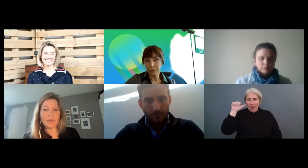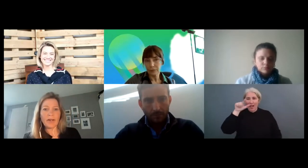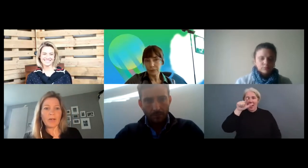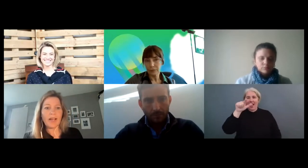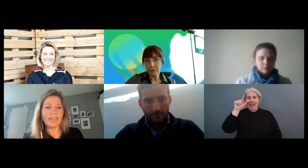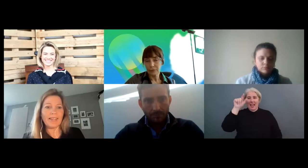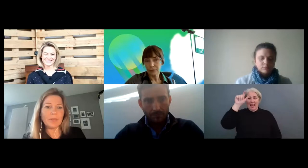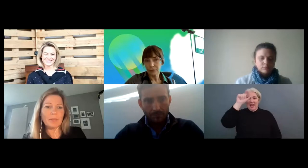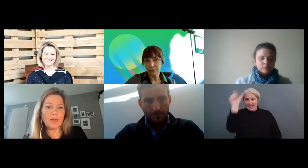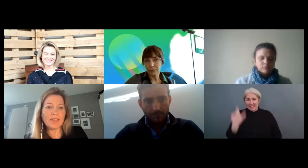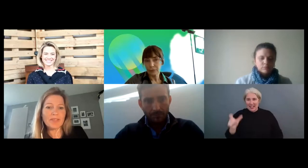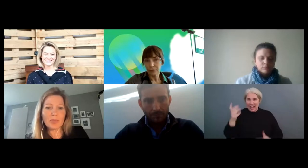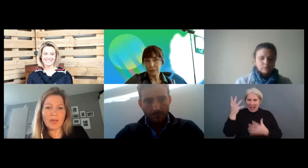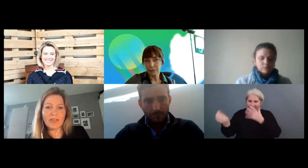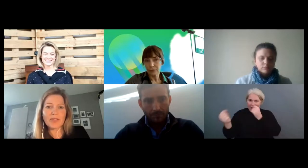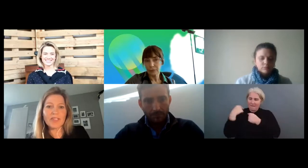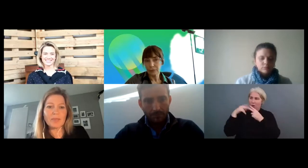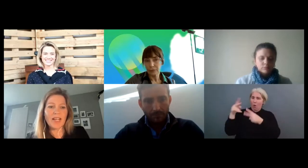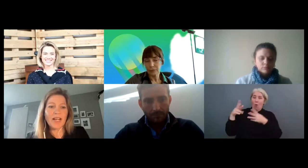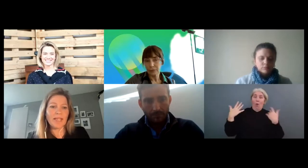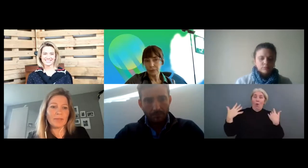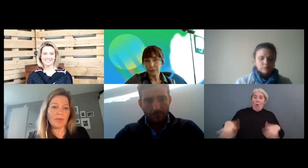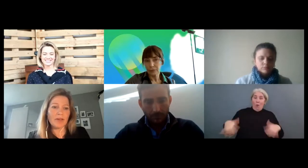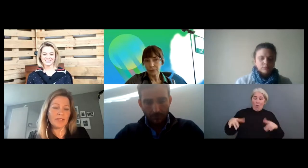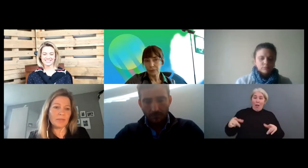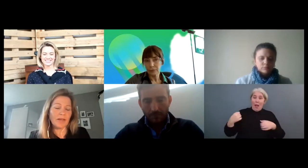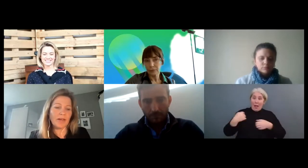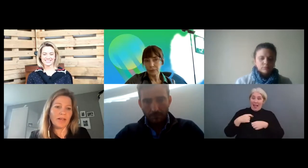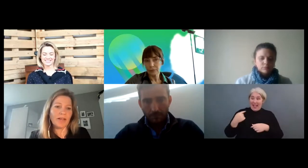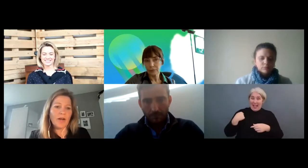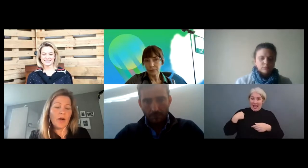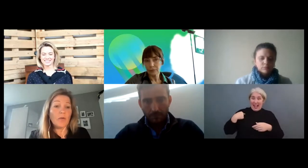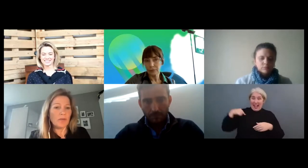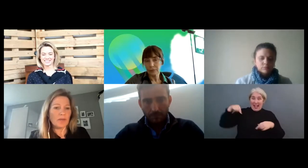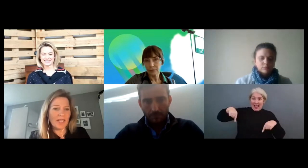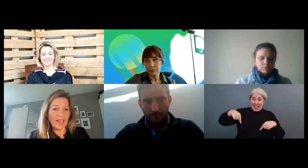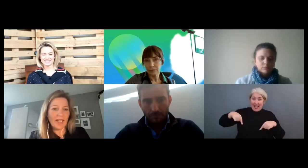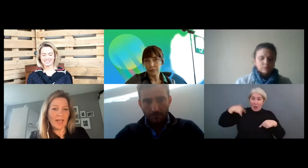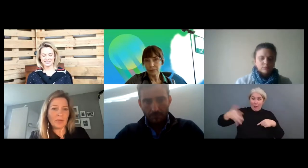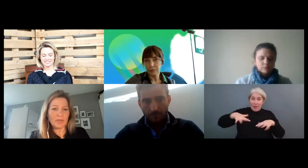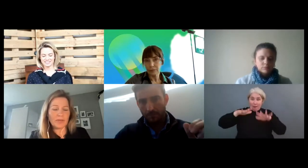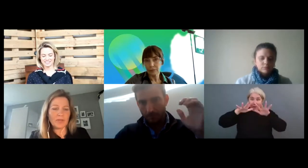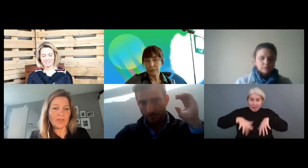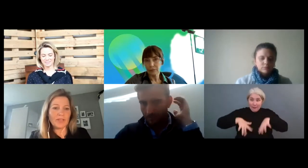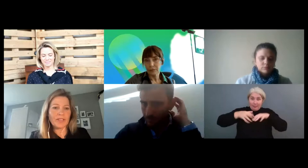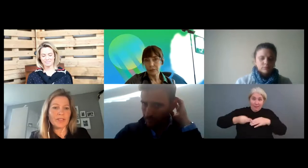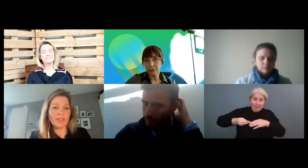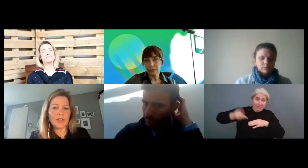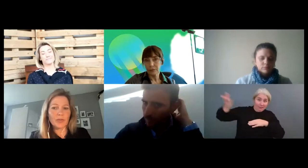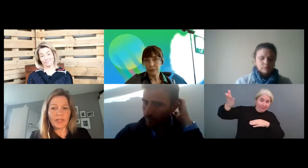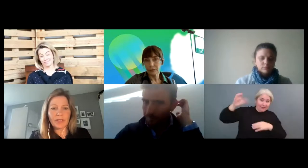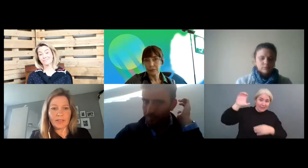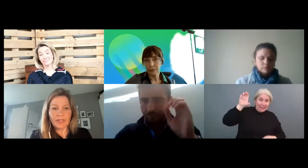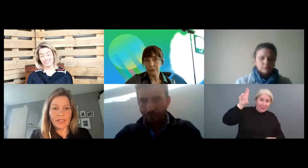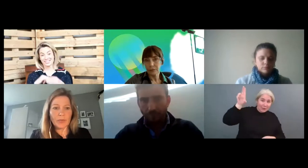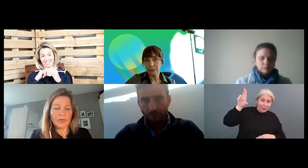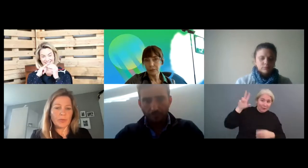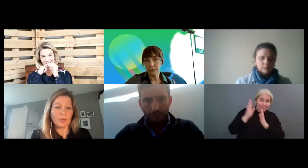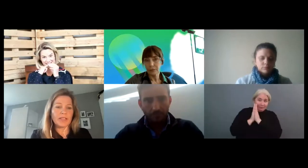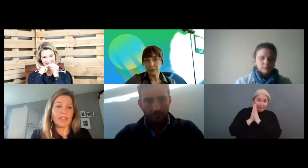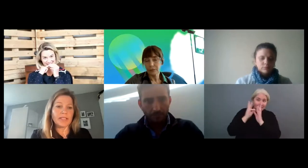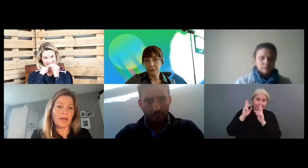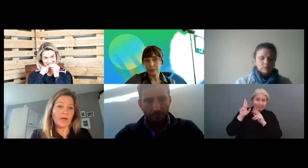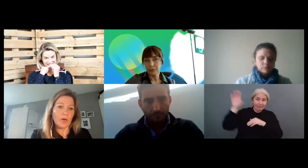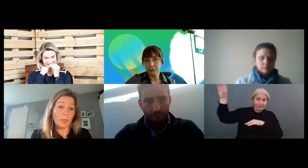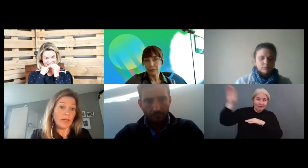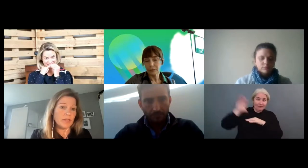just to underline that importance of partnerships, that project that we are hopefully able to start shortly with the EU